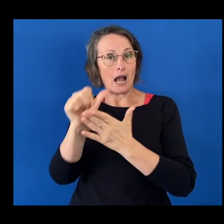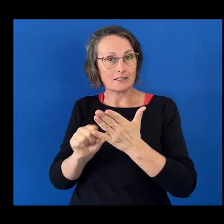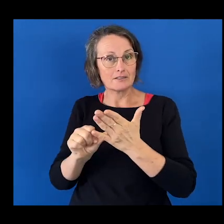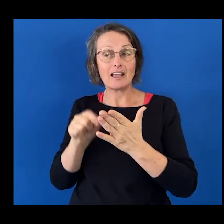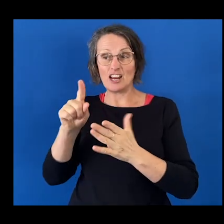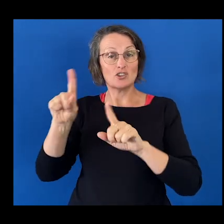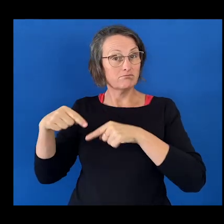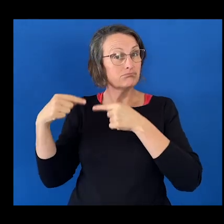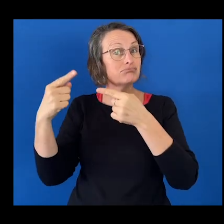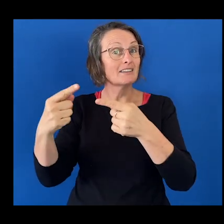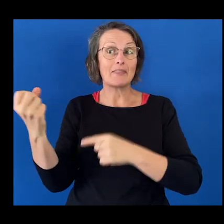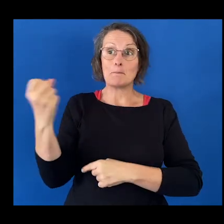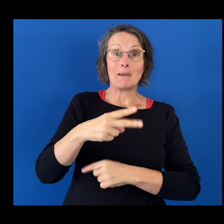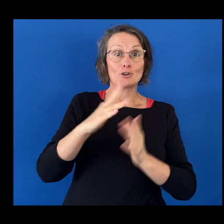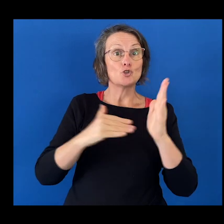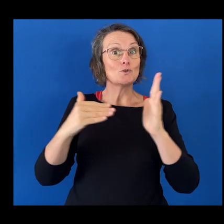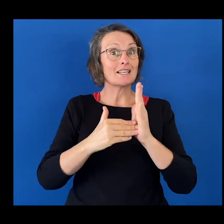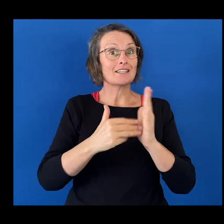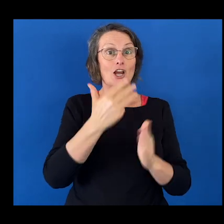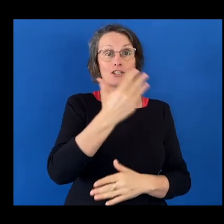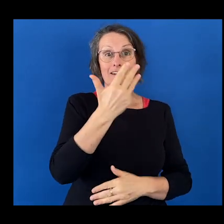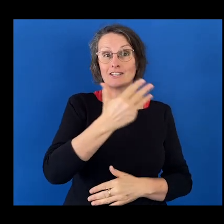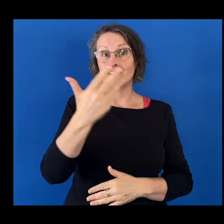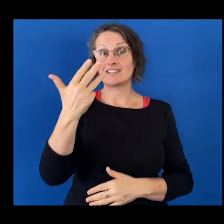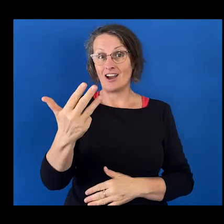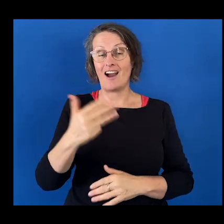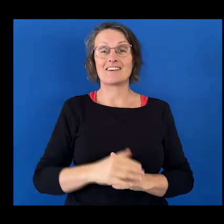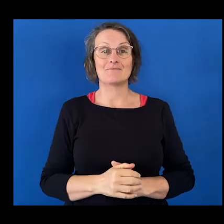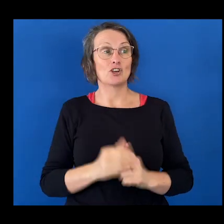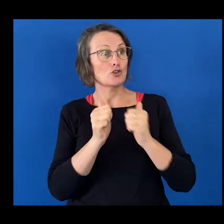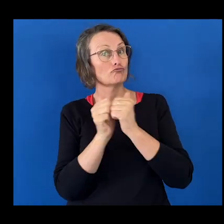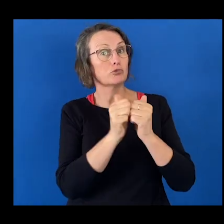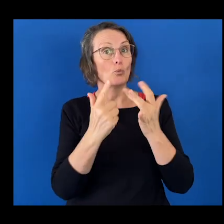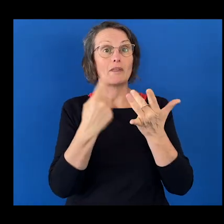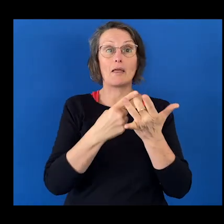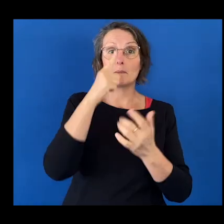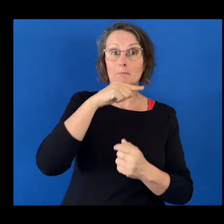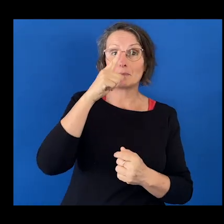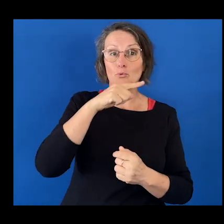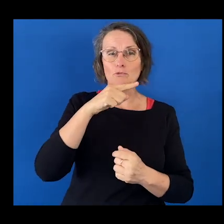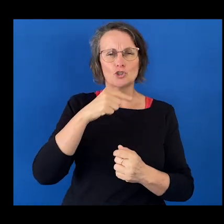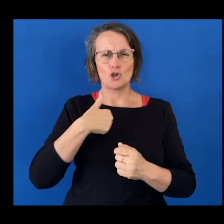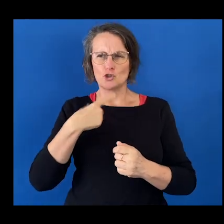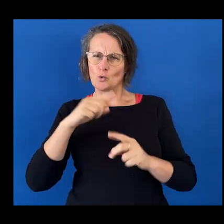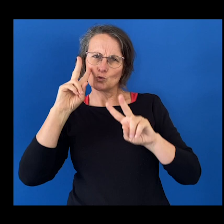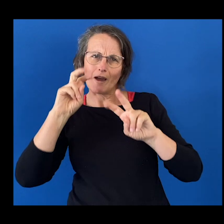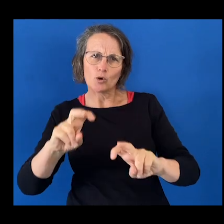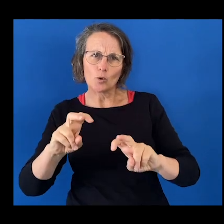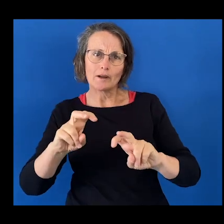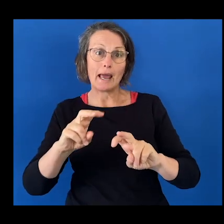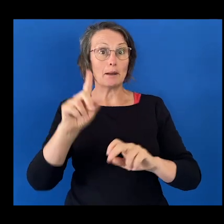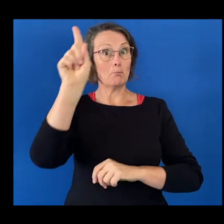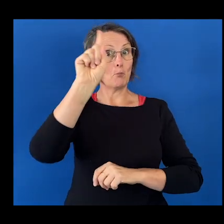White has continued since returning to New Zealand in 1999, exploring creative potential in the space between traditional